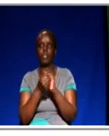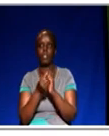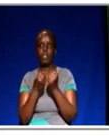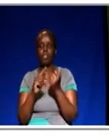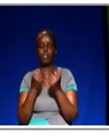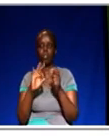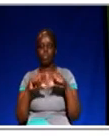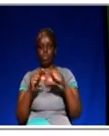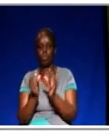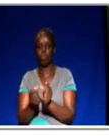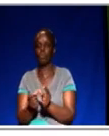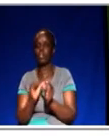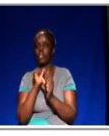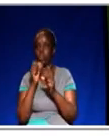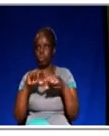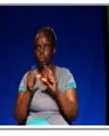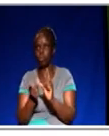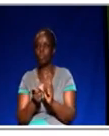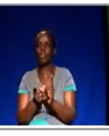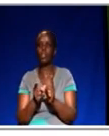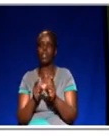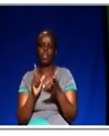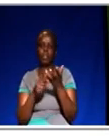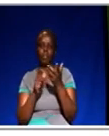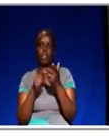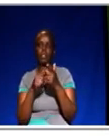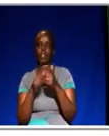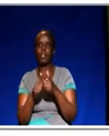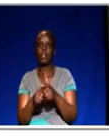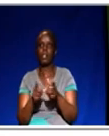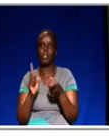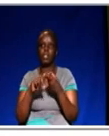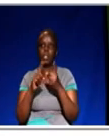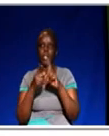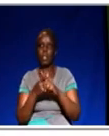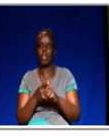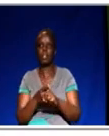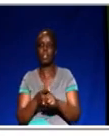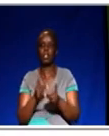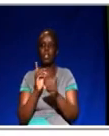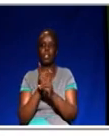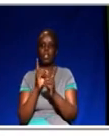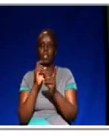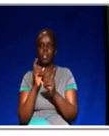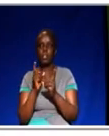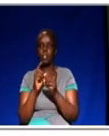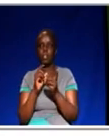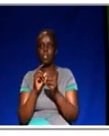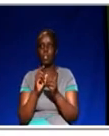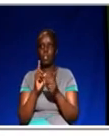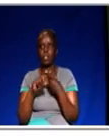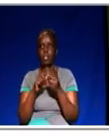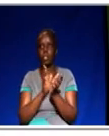and grouped data. And number three, calculate the standard deviation of ungrouped data and grouped